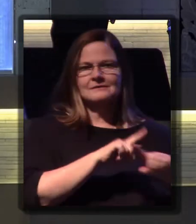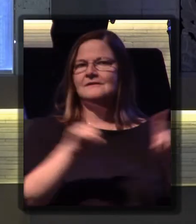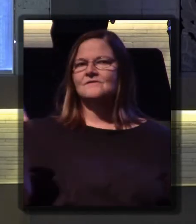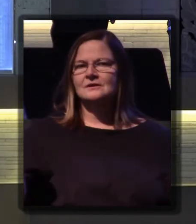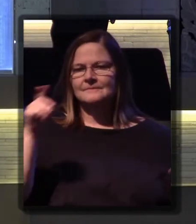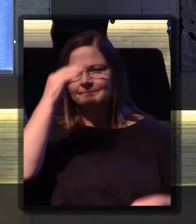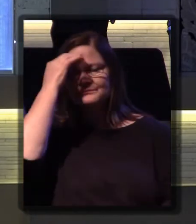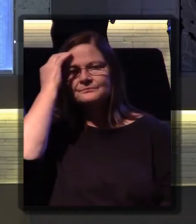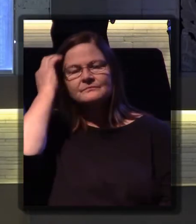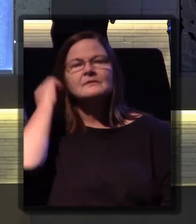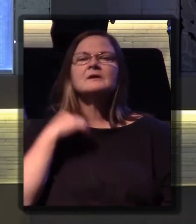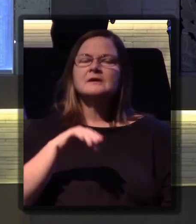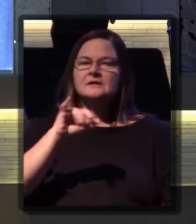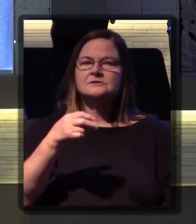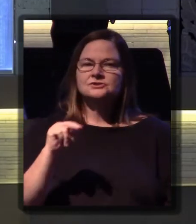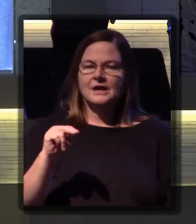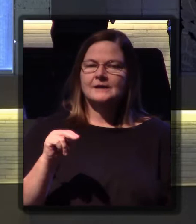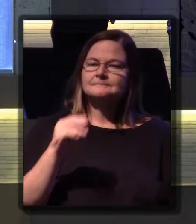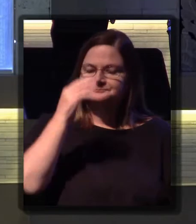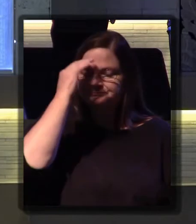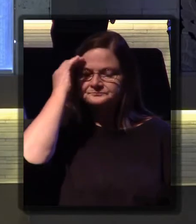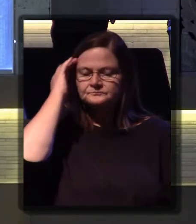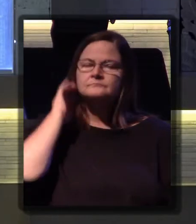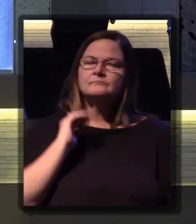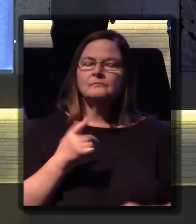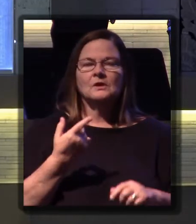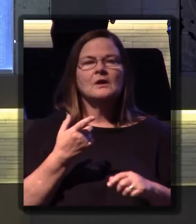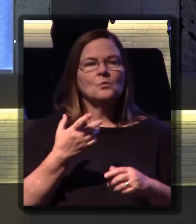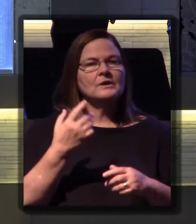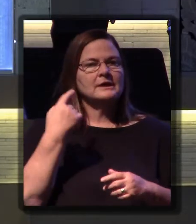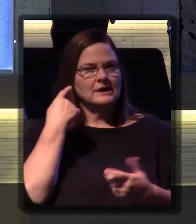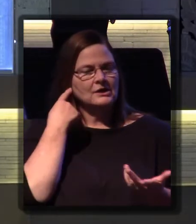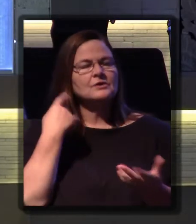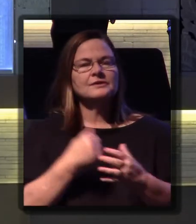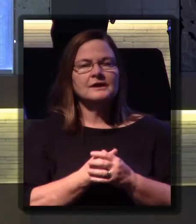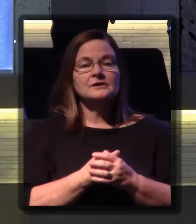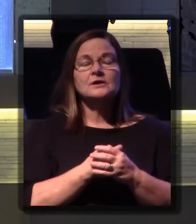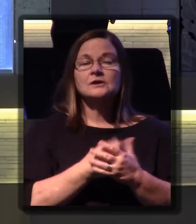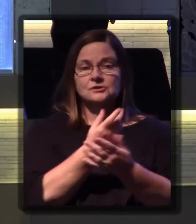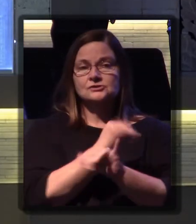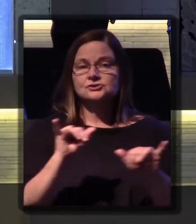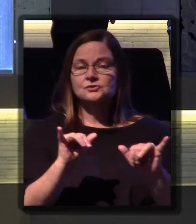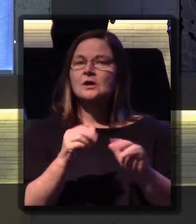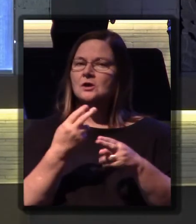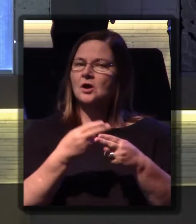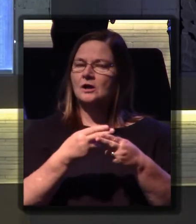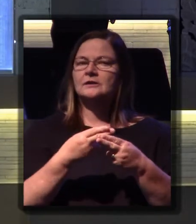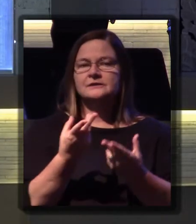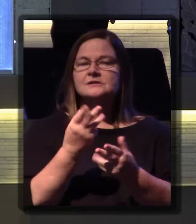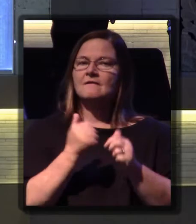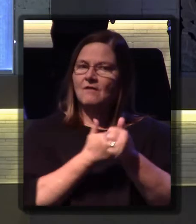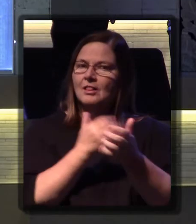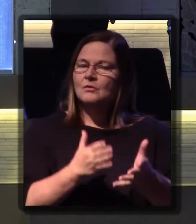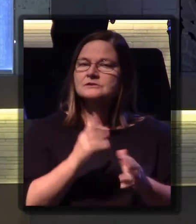life, but they respond differently. You see, in John 10, in the New Covenant Scriptures, we're told in verses 28